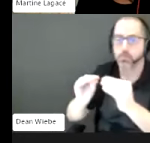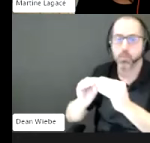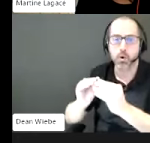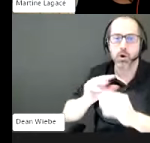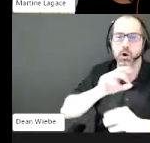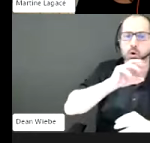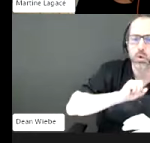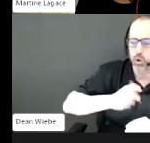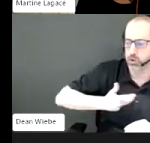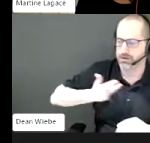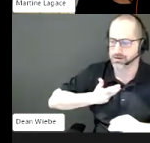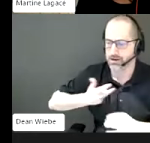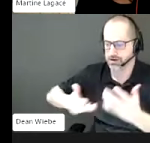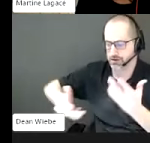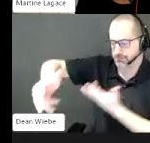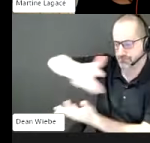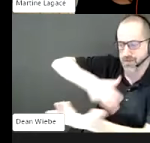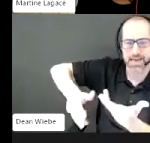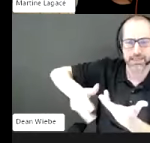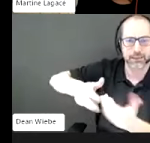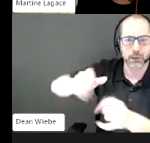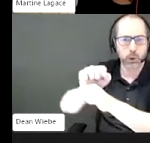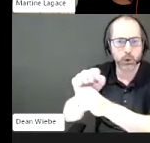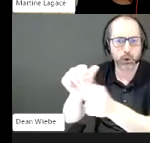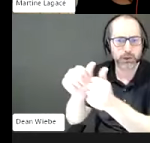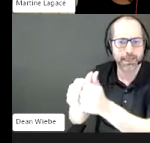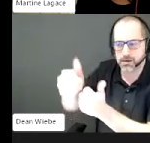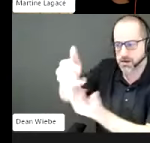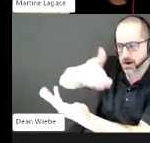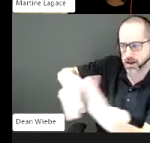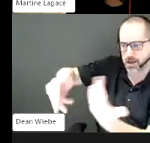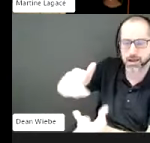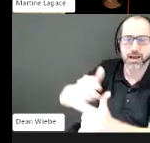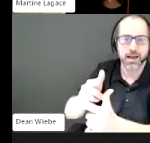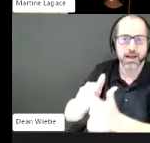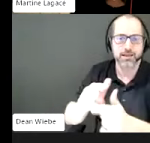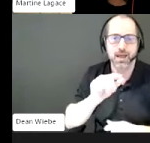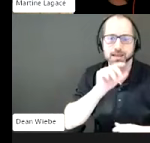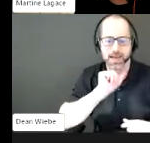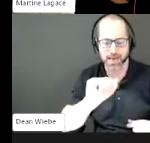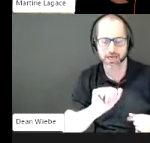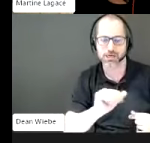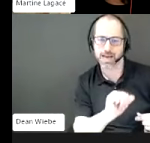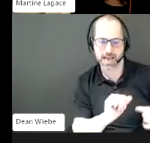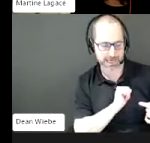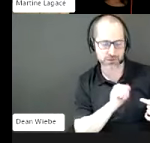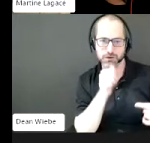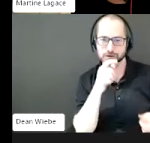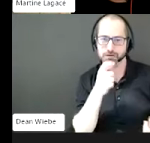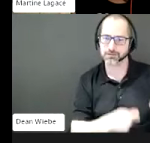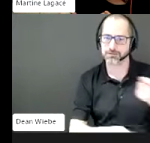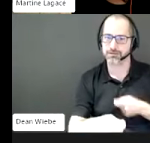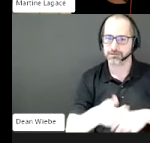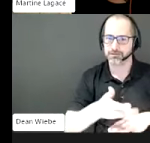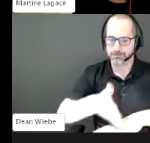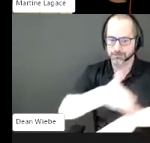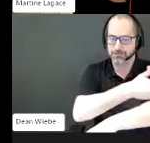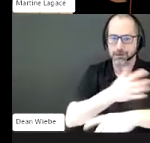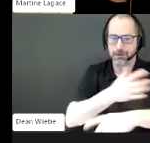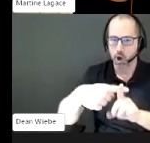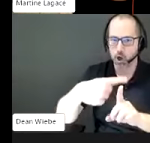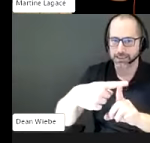are shown to be the most promising in changing attitudes around age, of course, in a positive way. So having generations connect